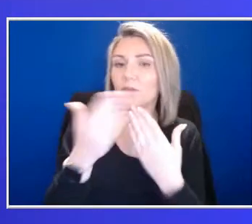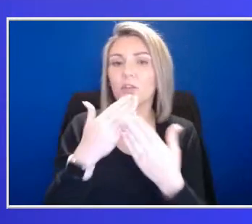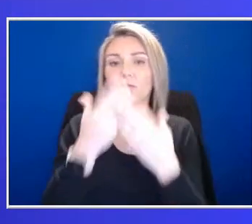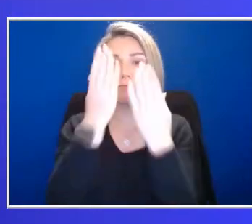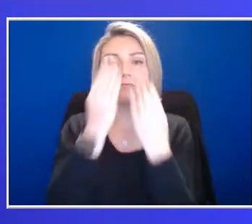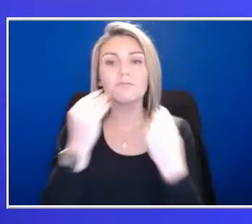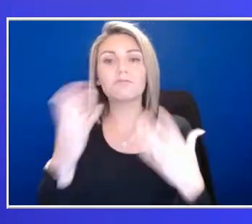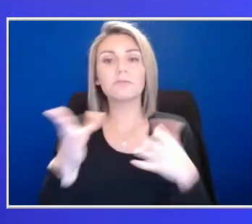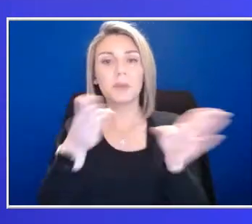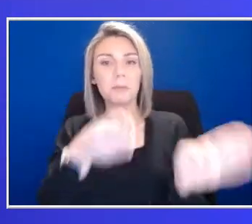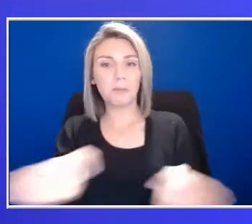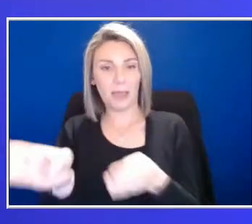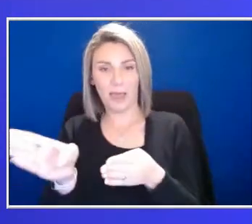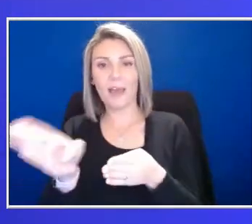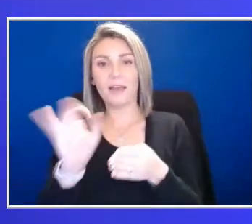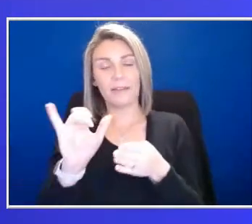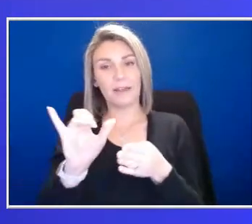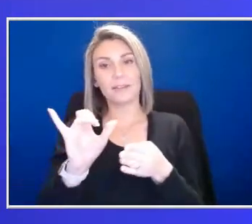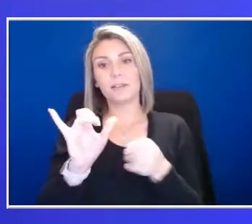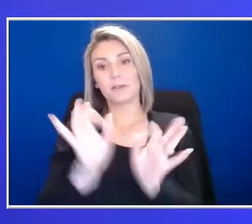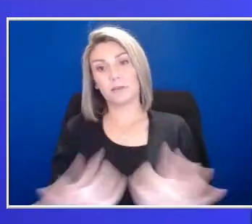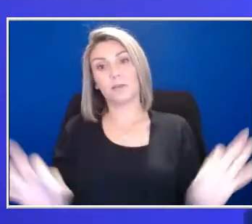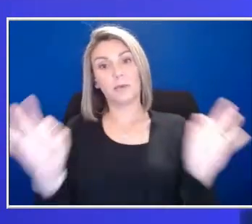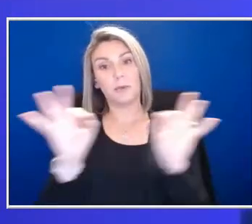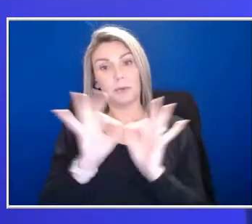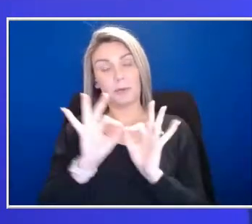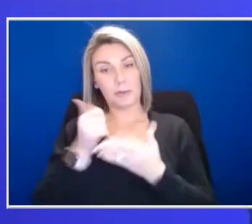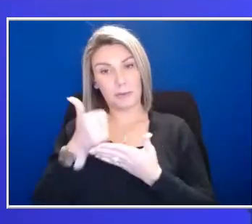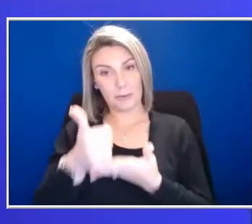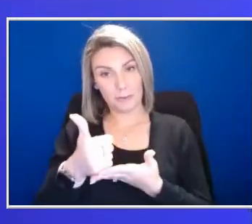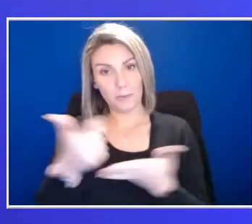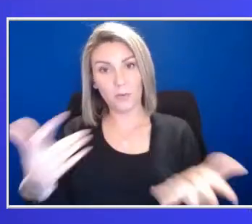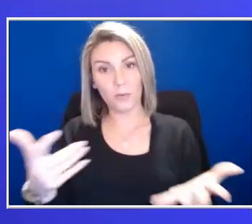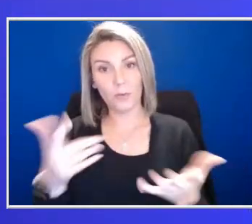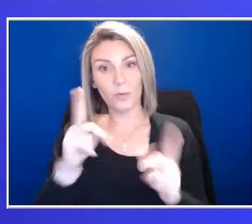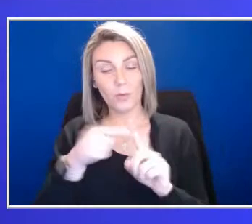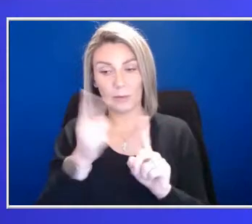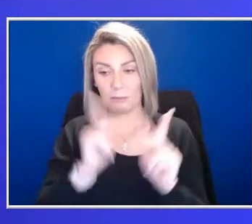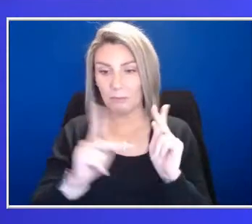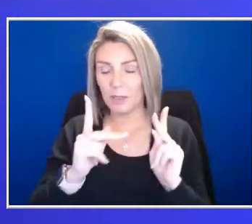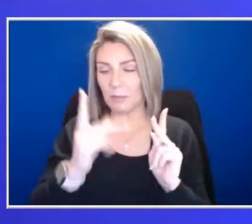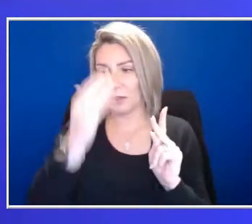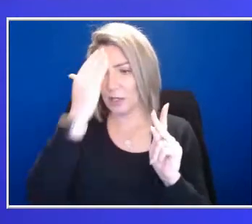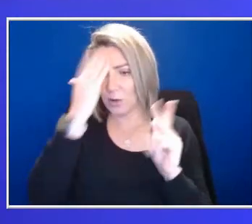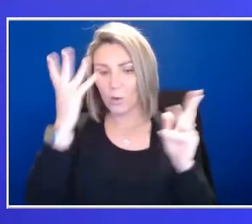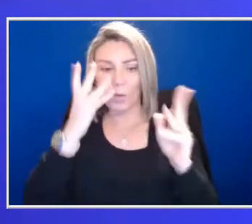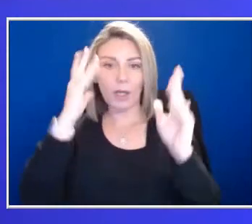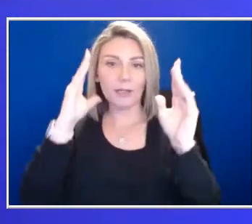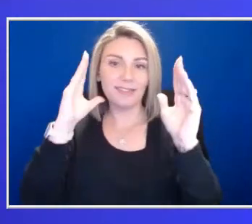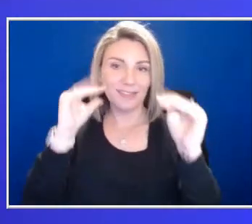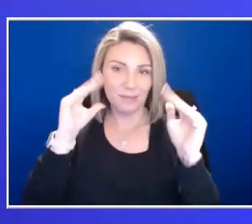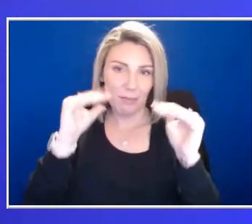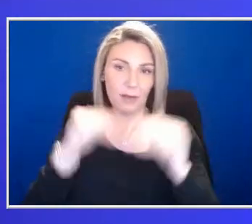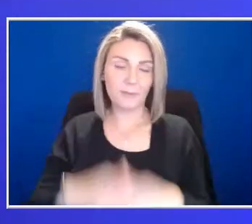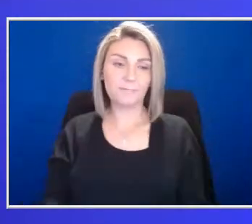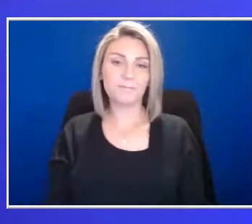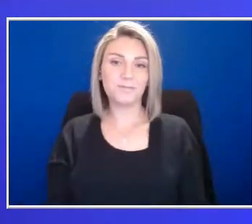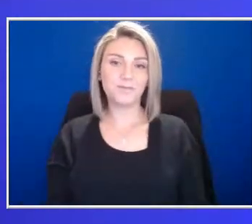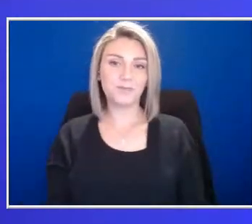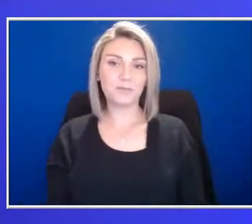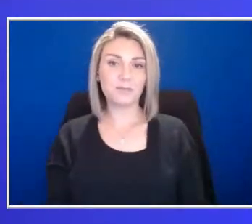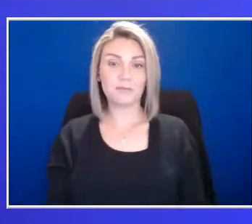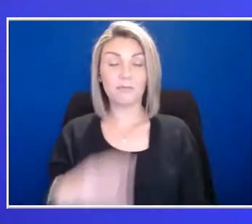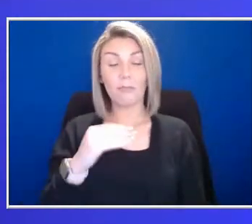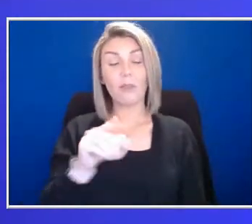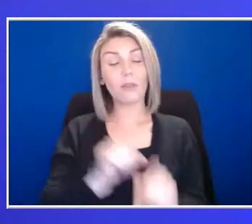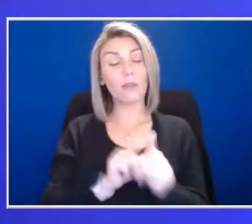plan. I think that is tremendously helpful when people know what to expect. and let them know that they're in the